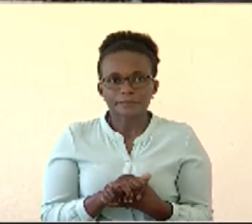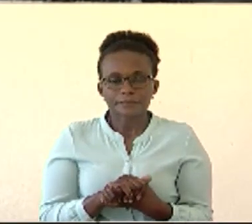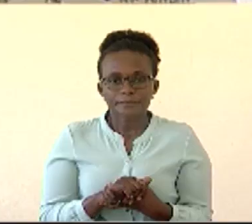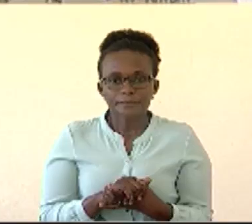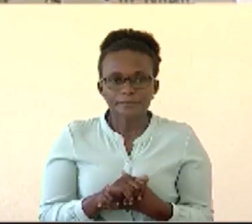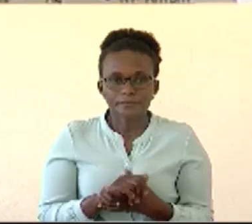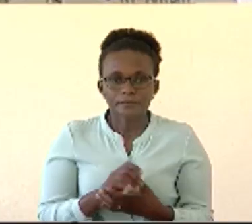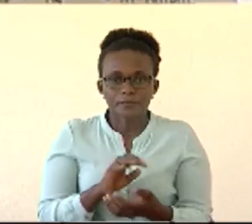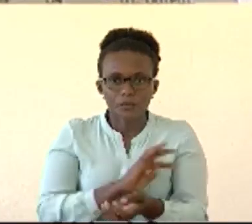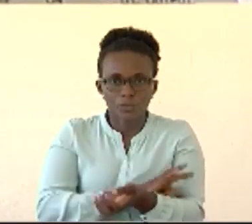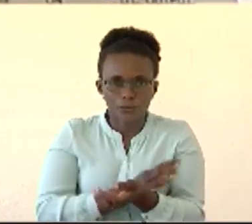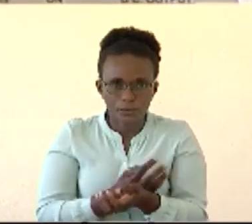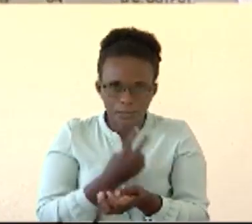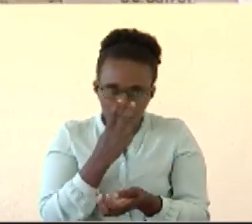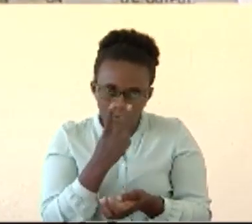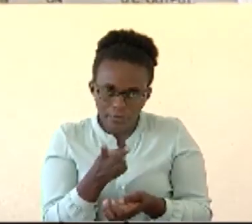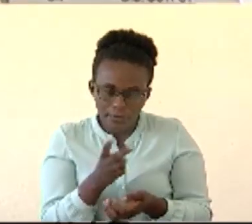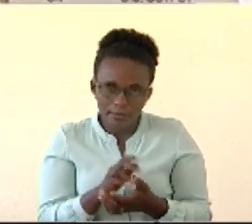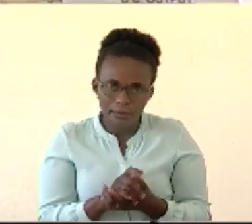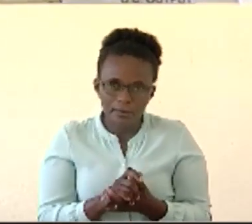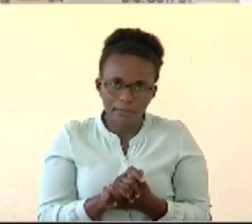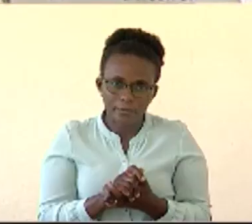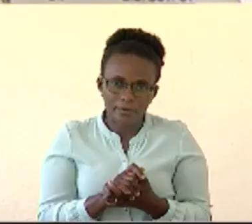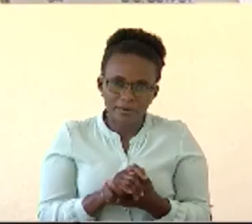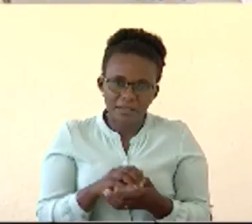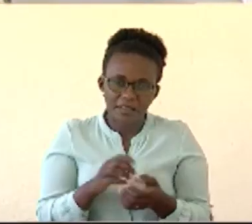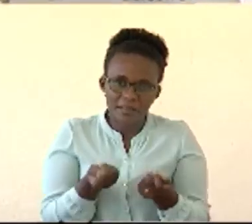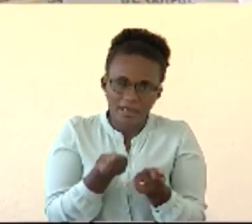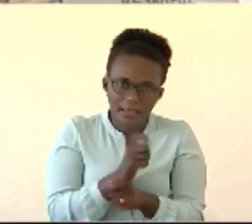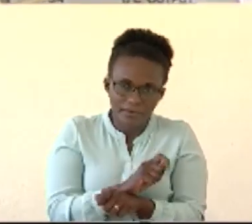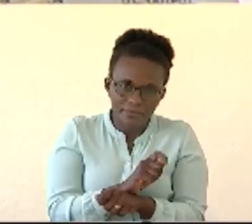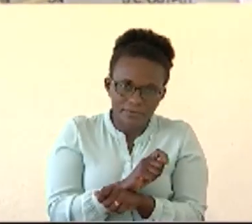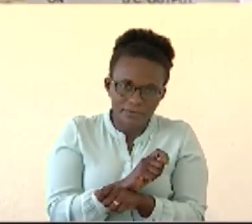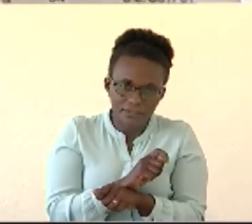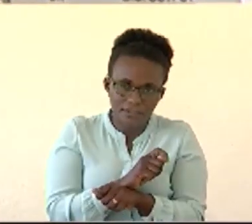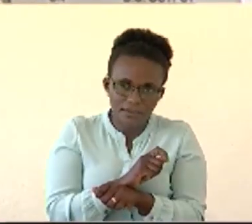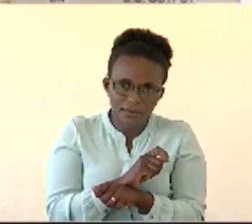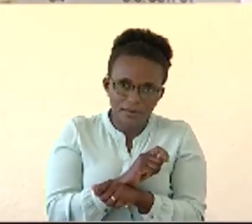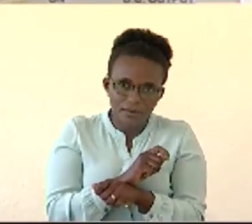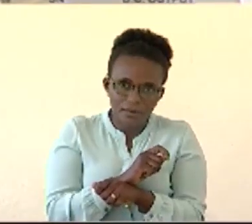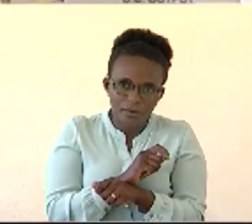we can see, what if we change this one now into